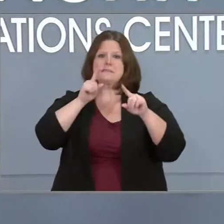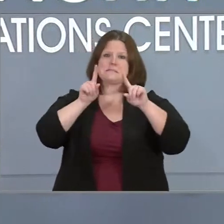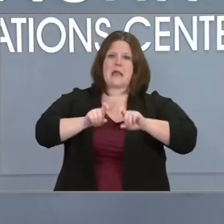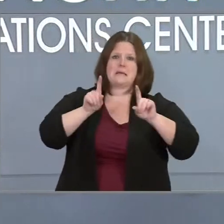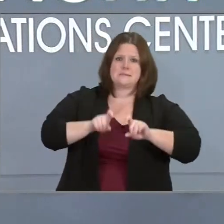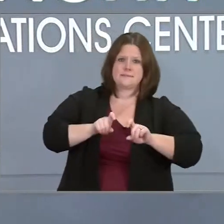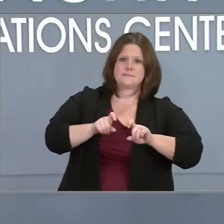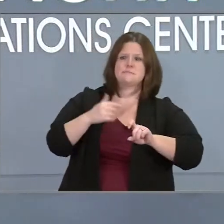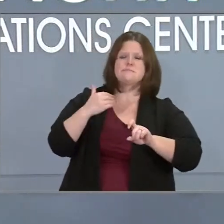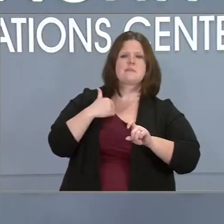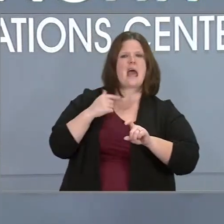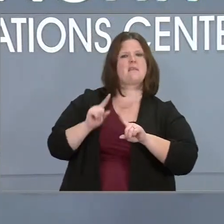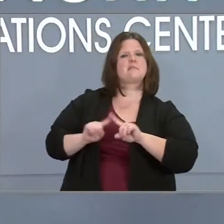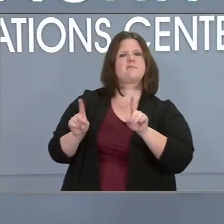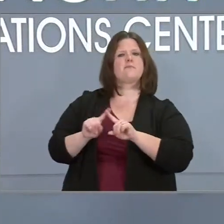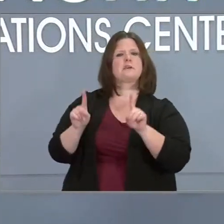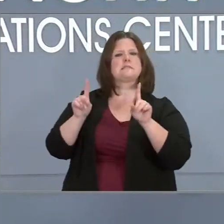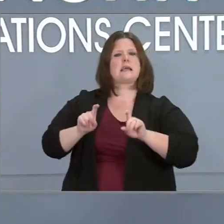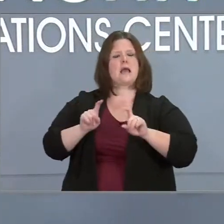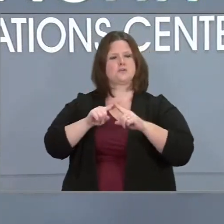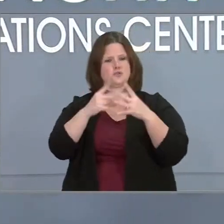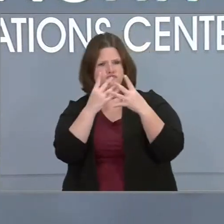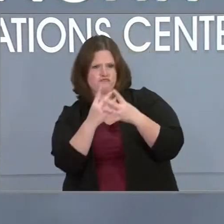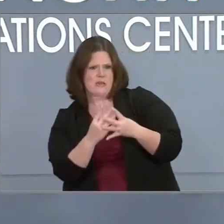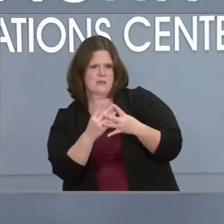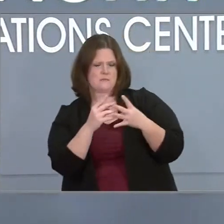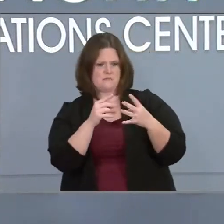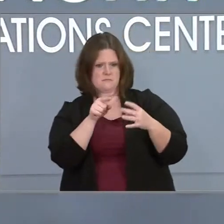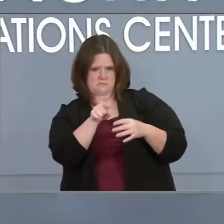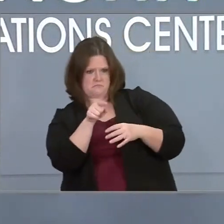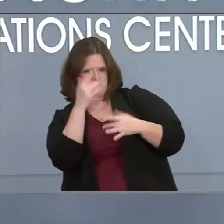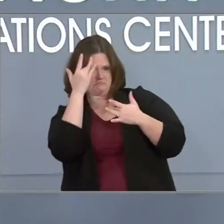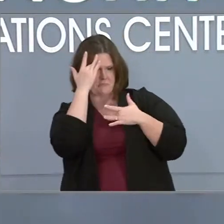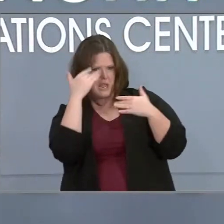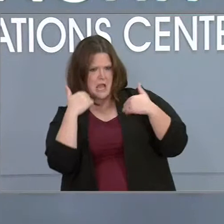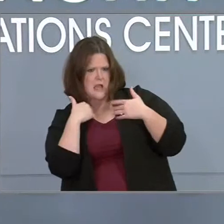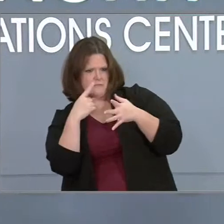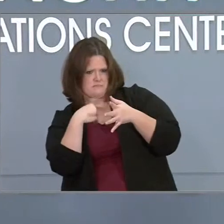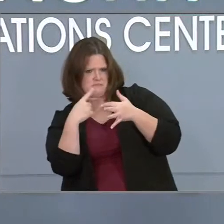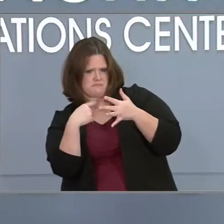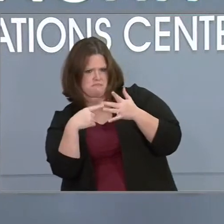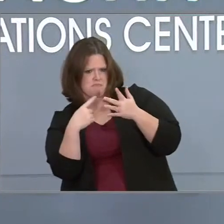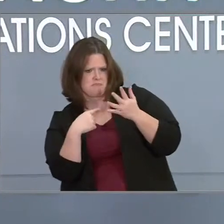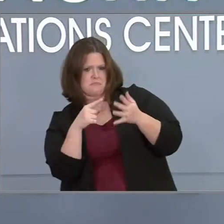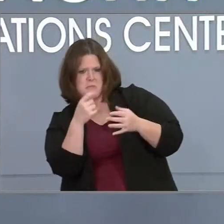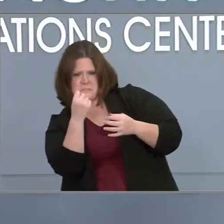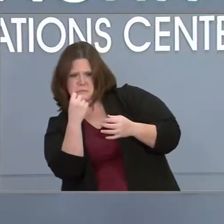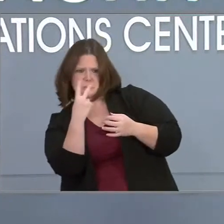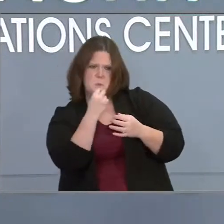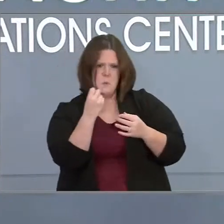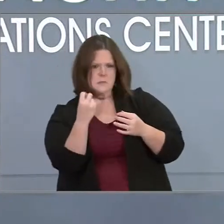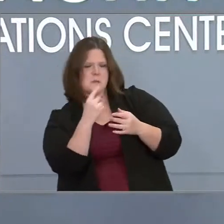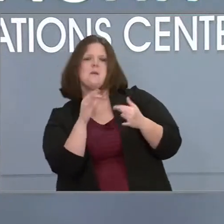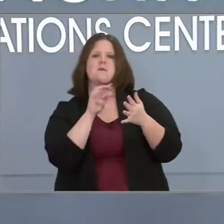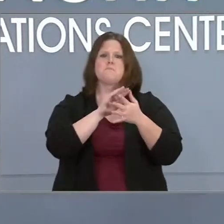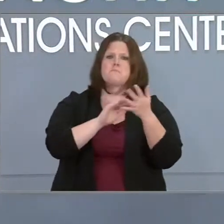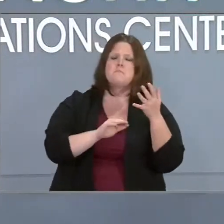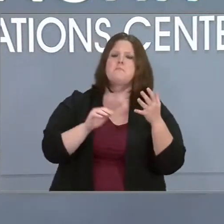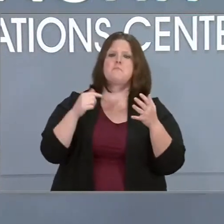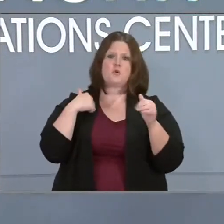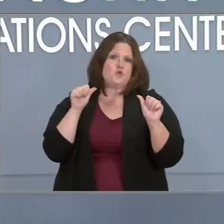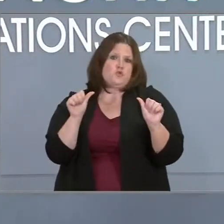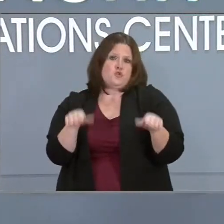got a number of tests that they can use to screen students to make sure that we slow the spread by getting